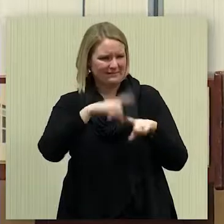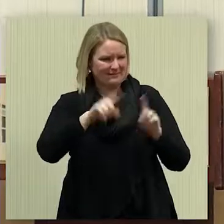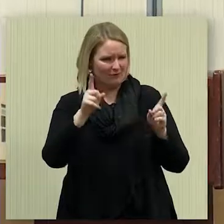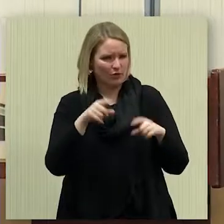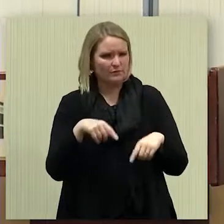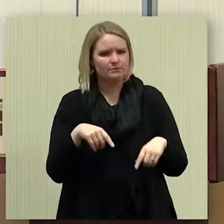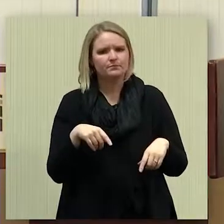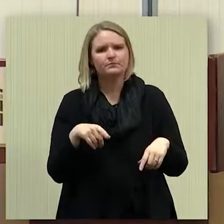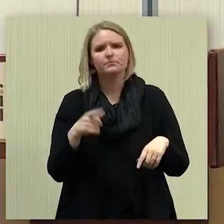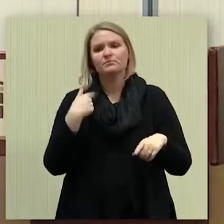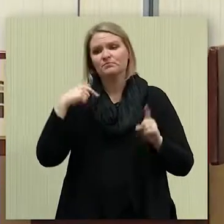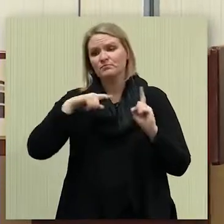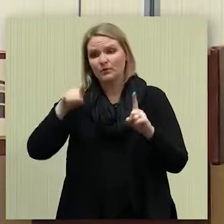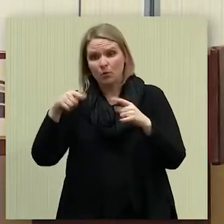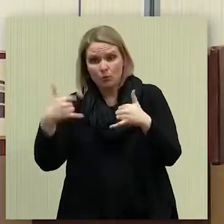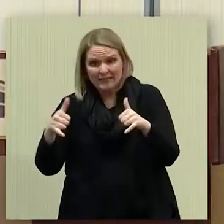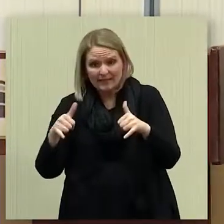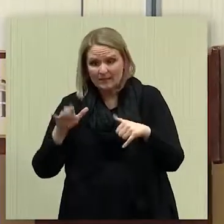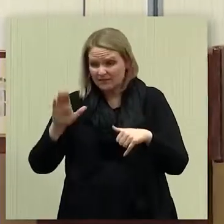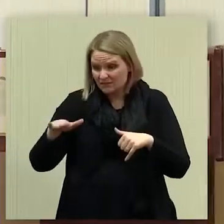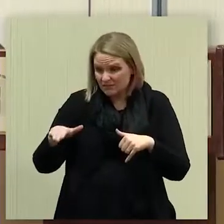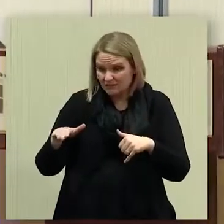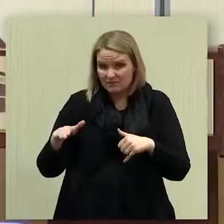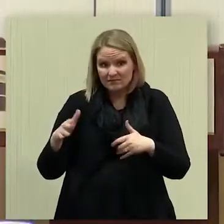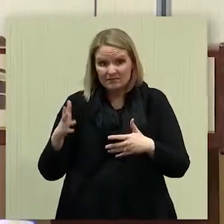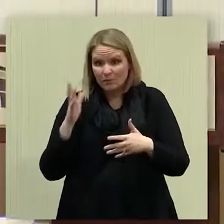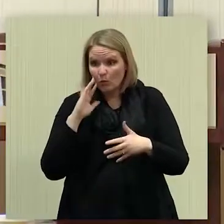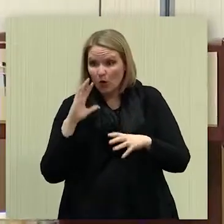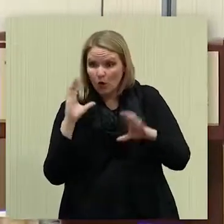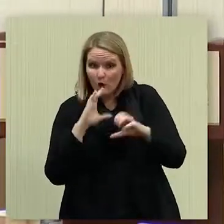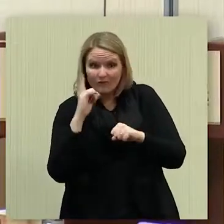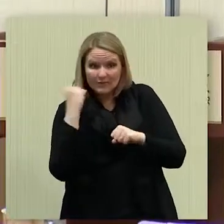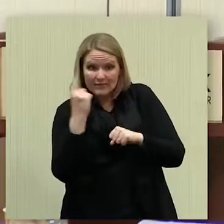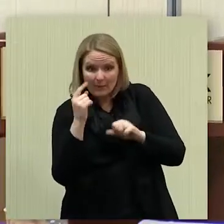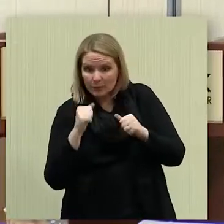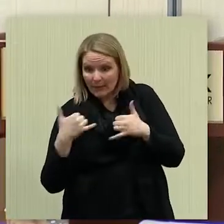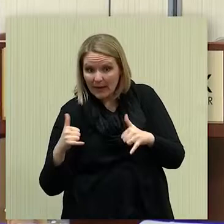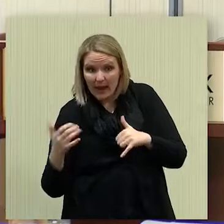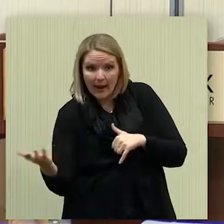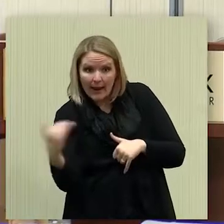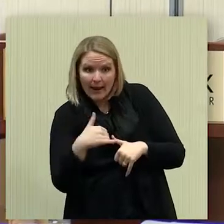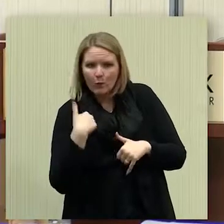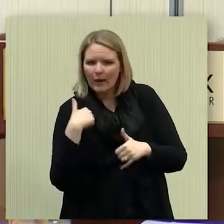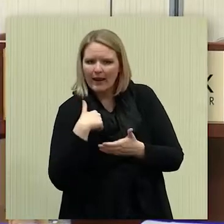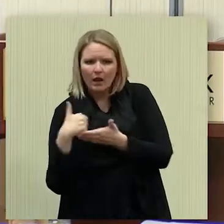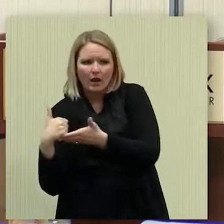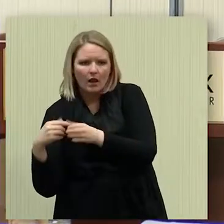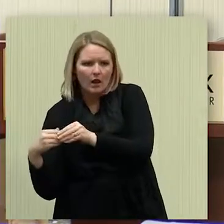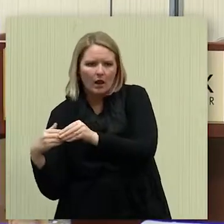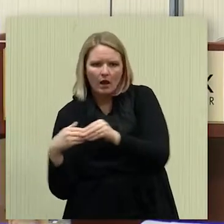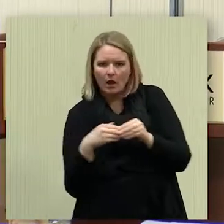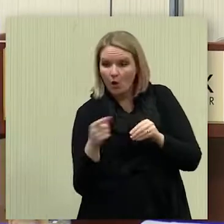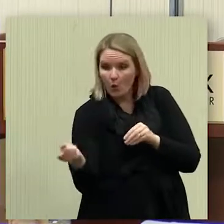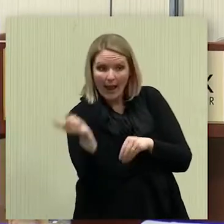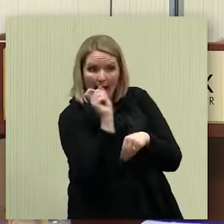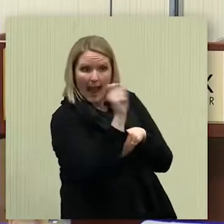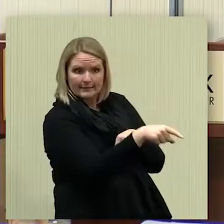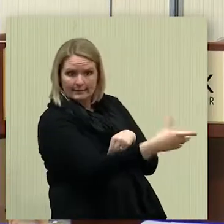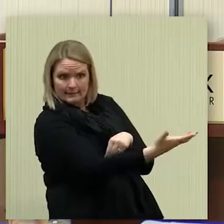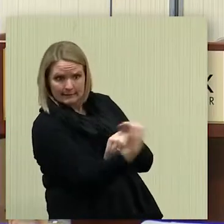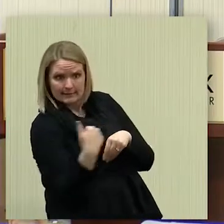went out to recess and hey, let's go find somebody that you could play with, and helped him to invite other kids, and